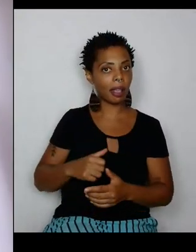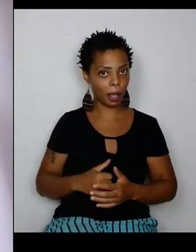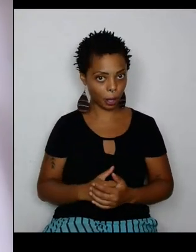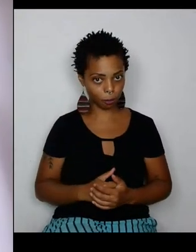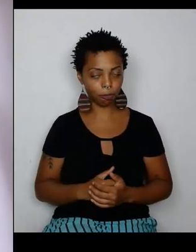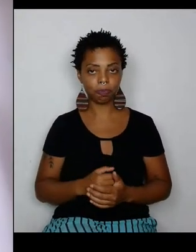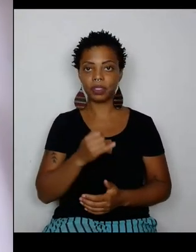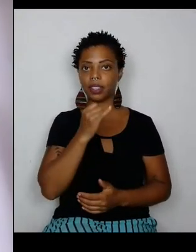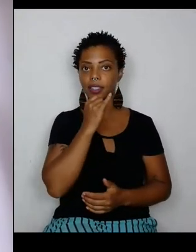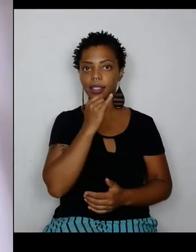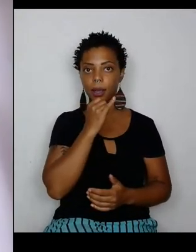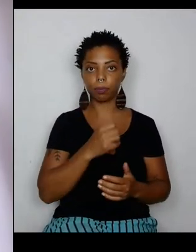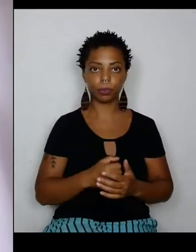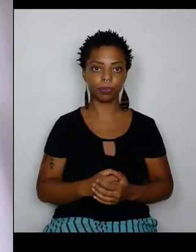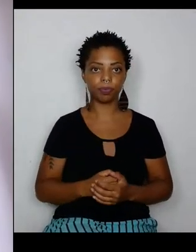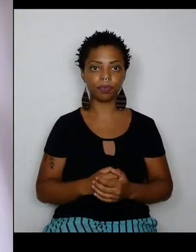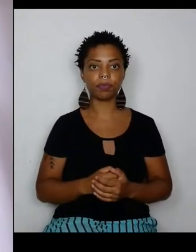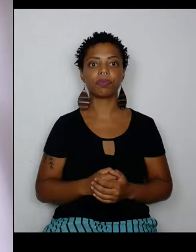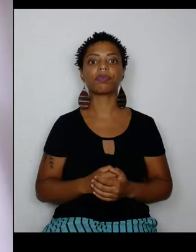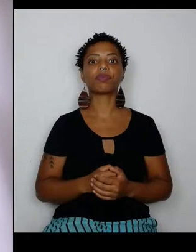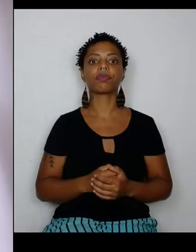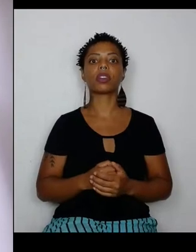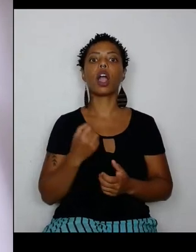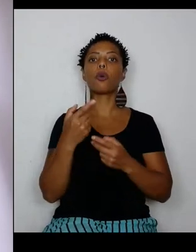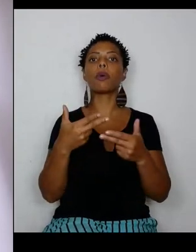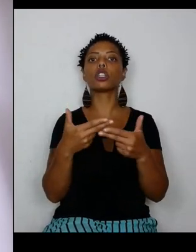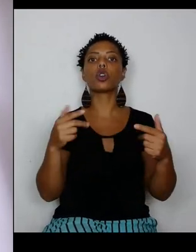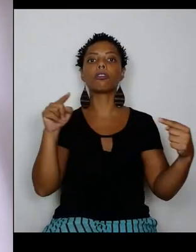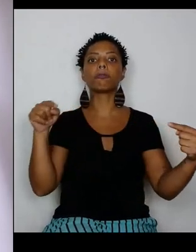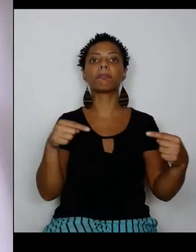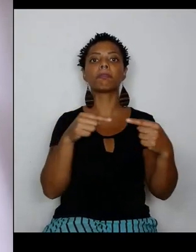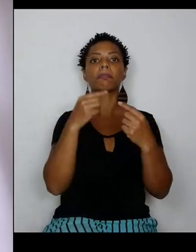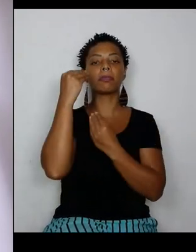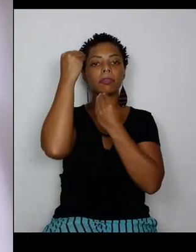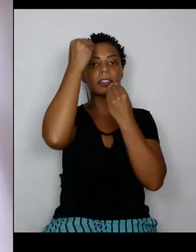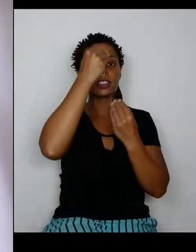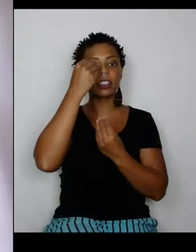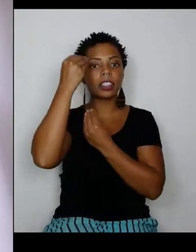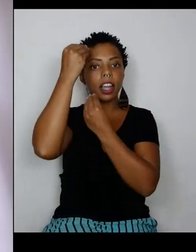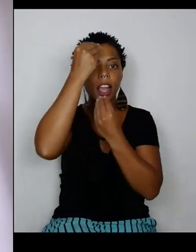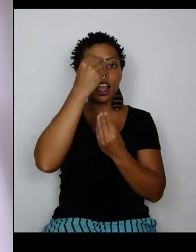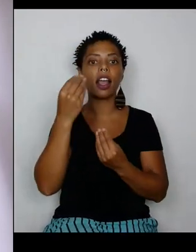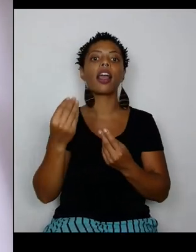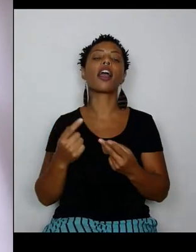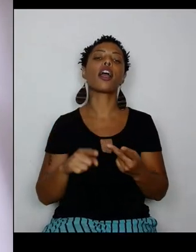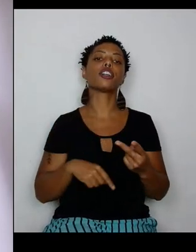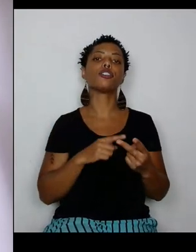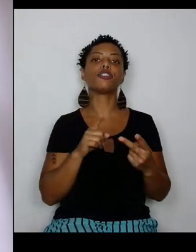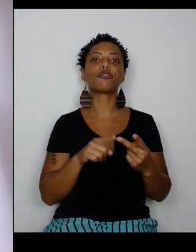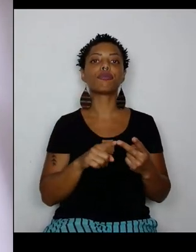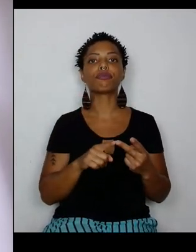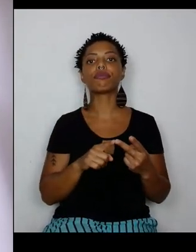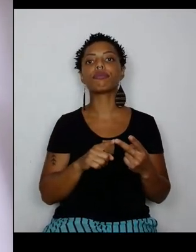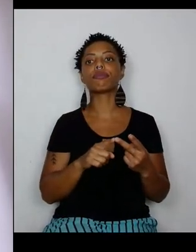questions issues regarding sexuality gender and androgyny